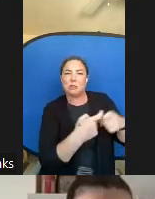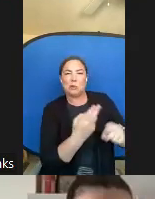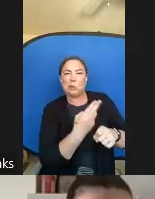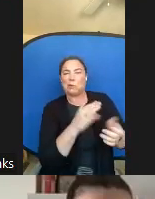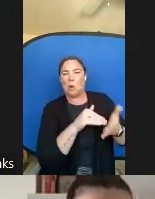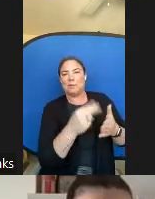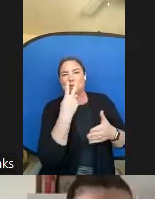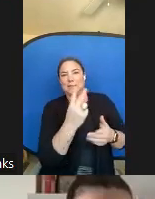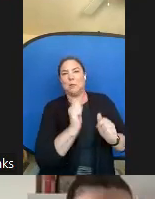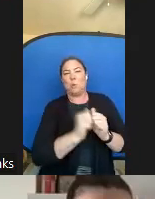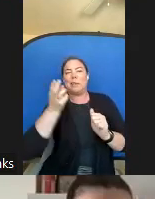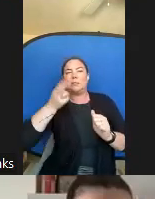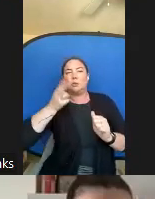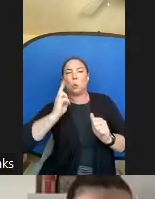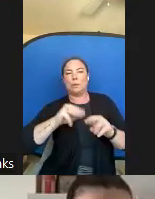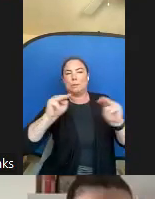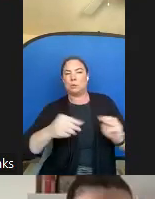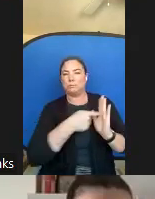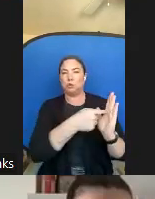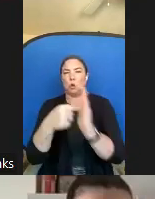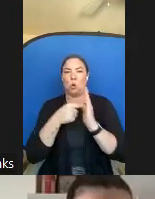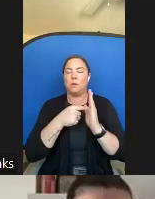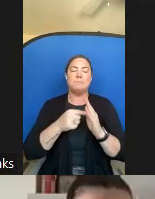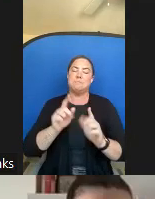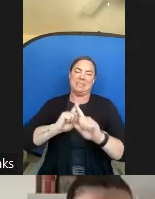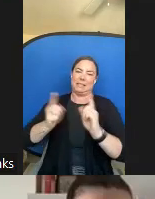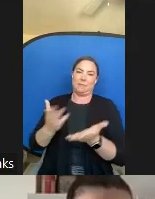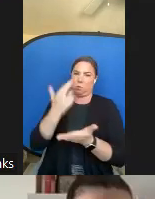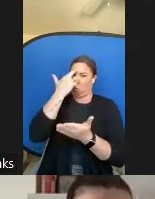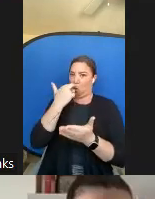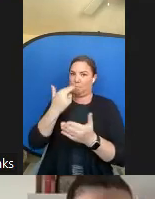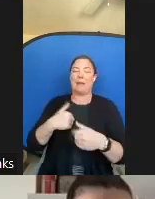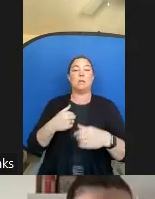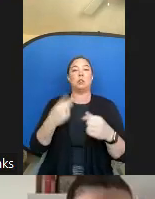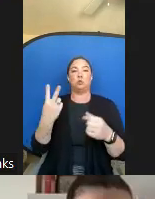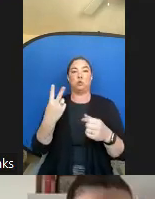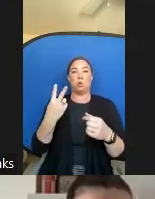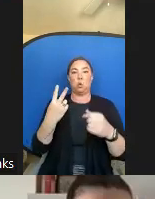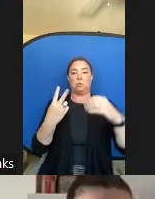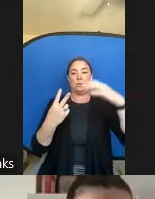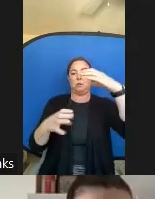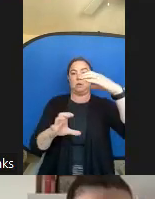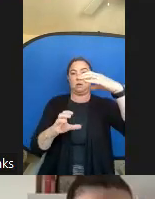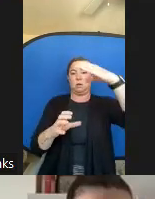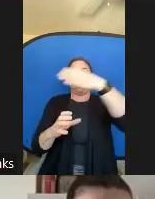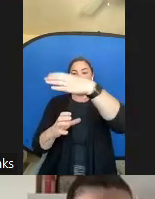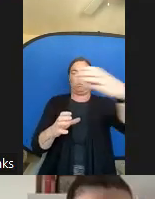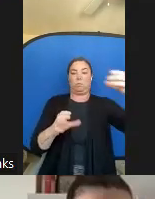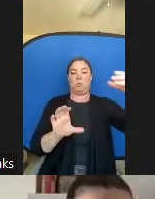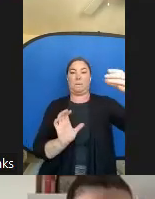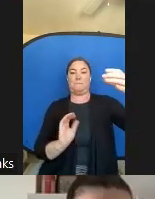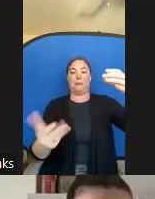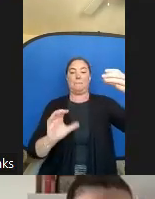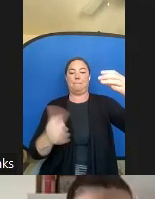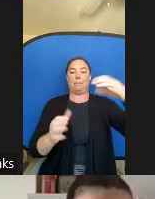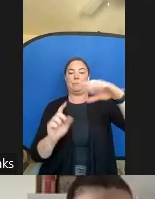historic museums, for example. And this is where you have a top and a bottom wheel, and the bottom wheel is kicked into motion and the pottery is thrown on